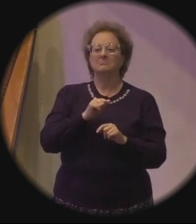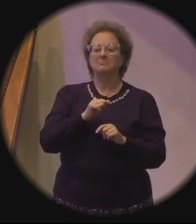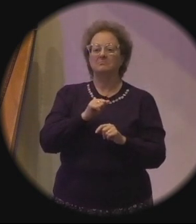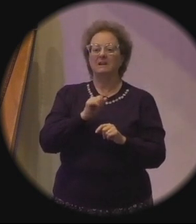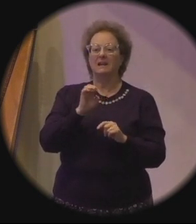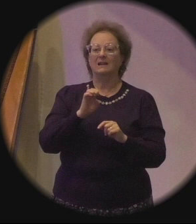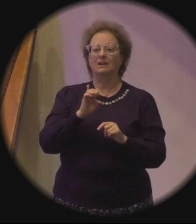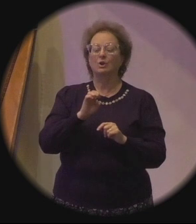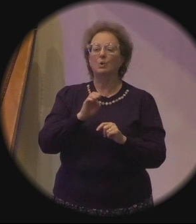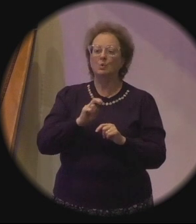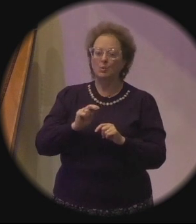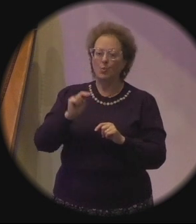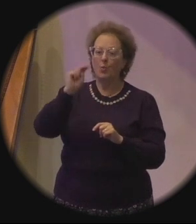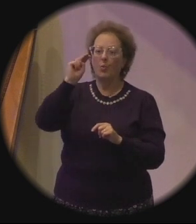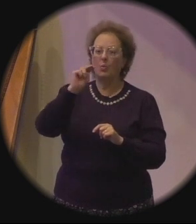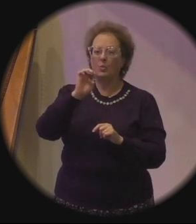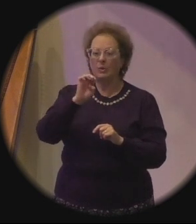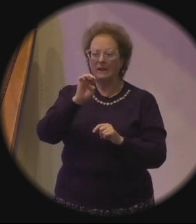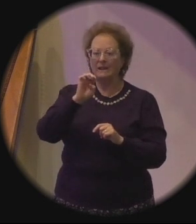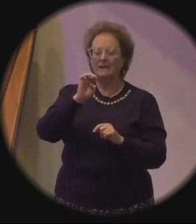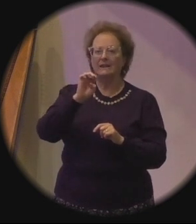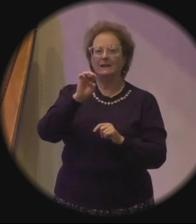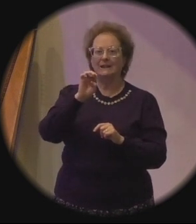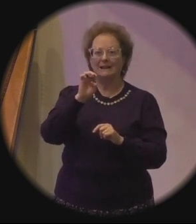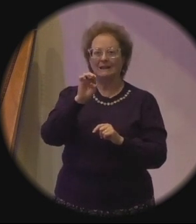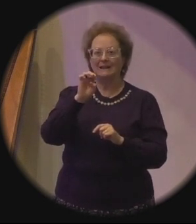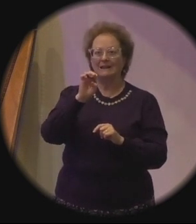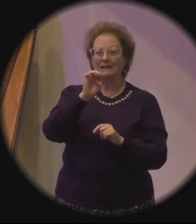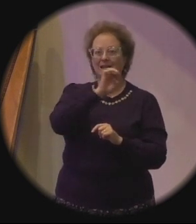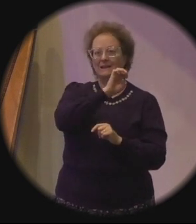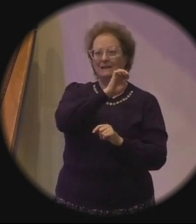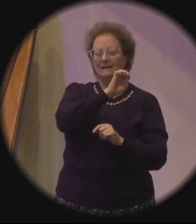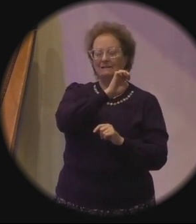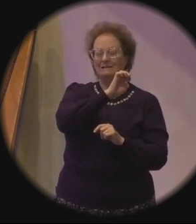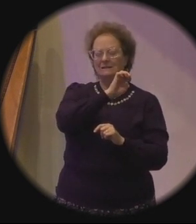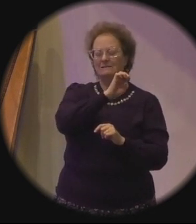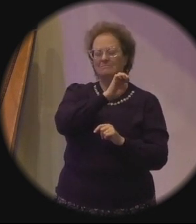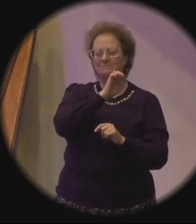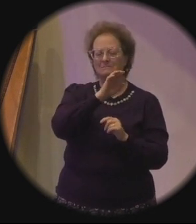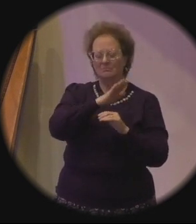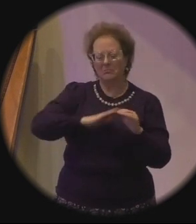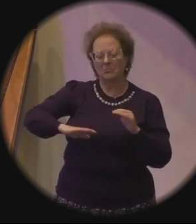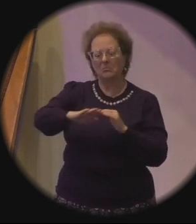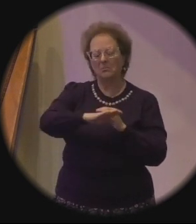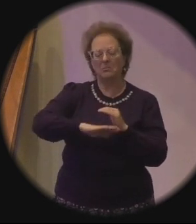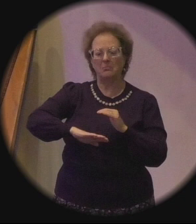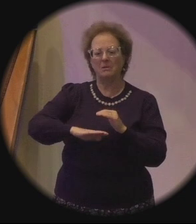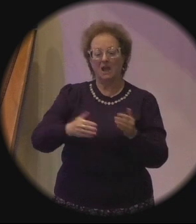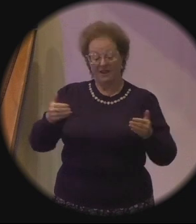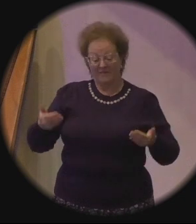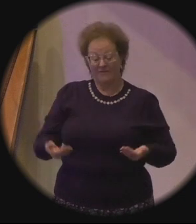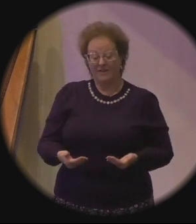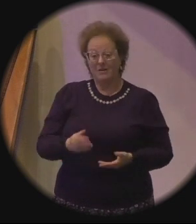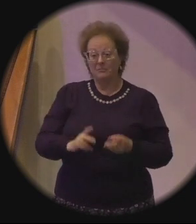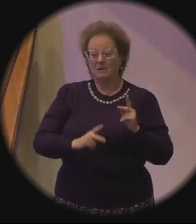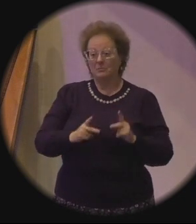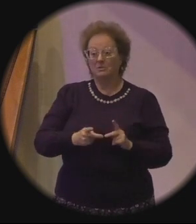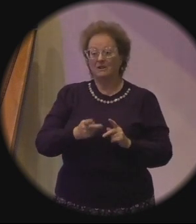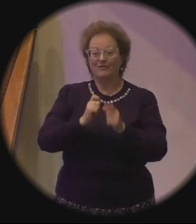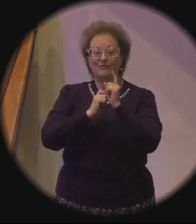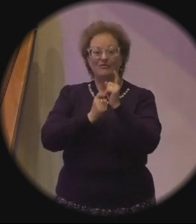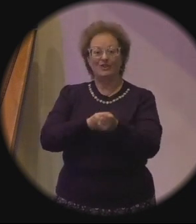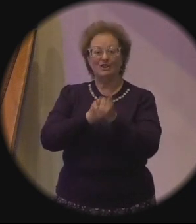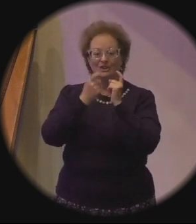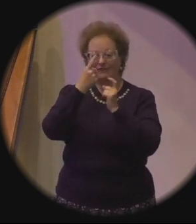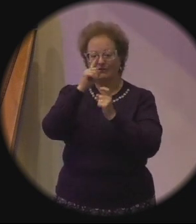the northeast side of that sea. He went to invite some fishermen to follow him so that they could fish for people. And